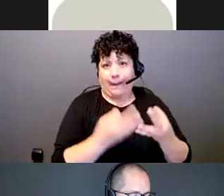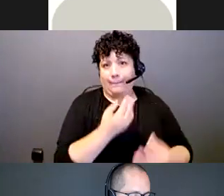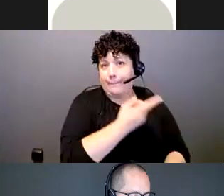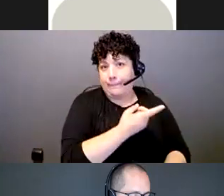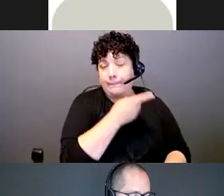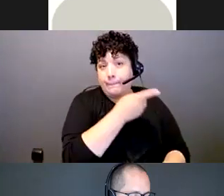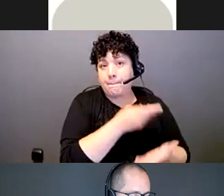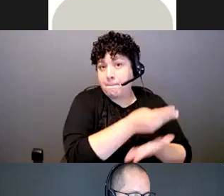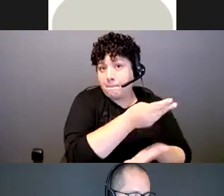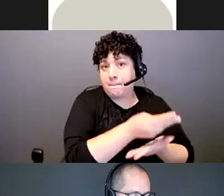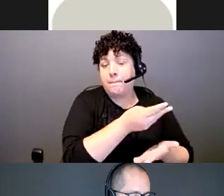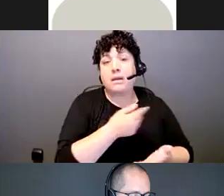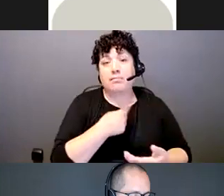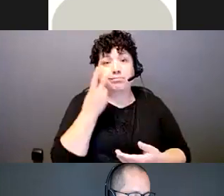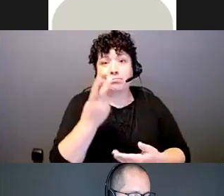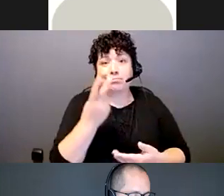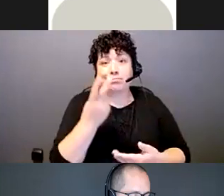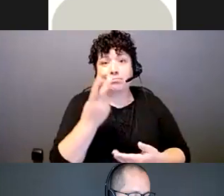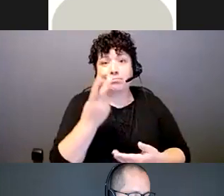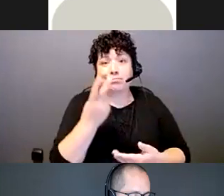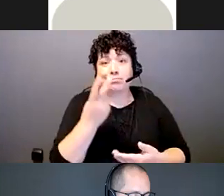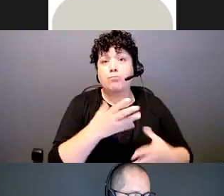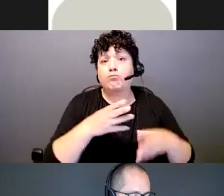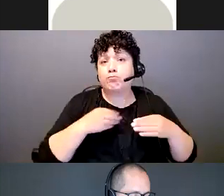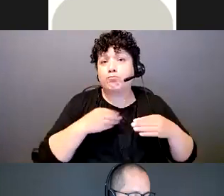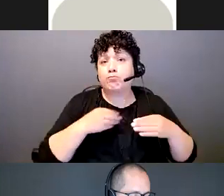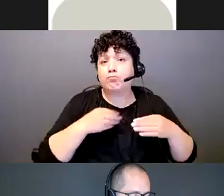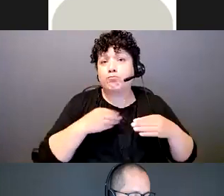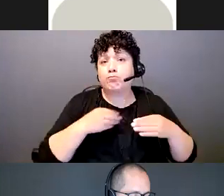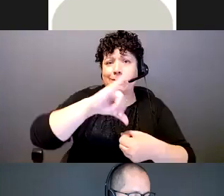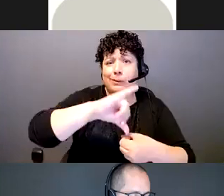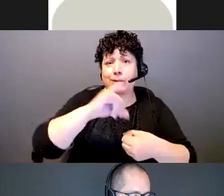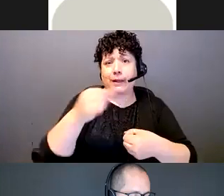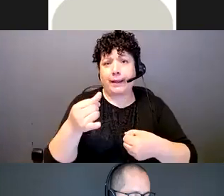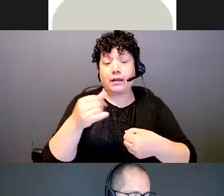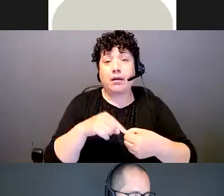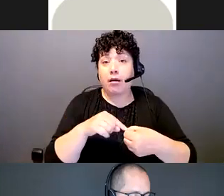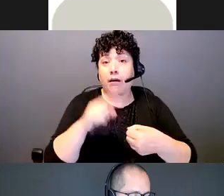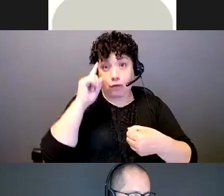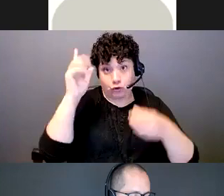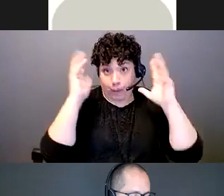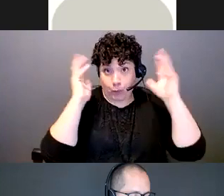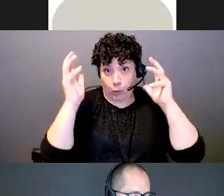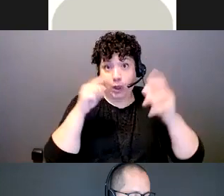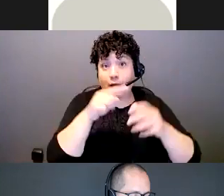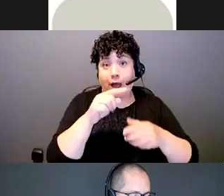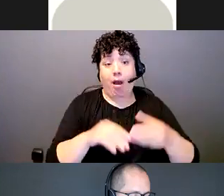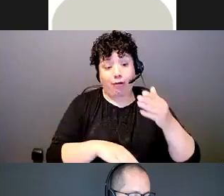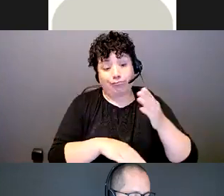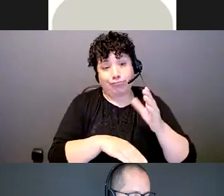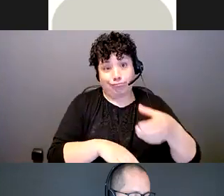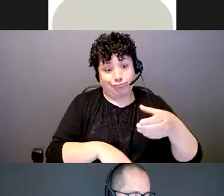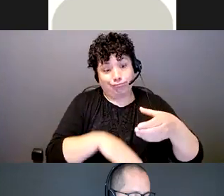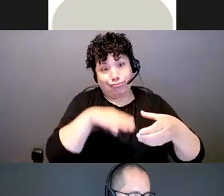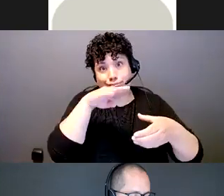people smuggling it into shampoo bottles and bringing it into long-term care. Is